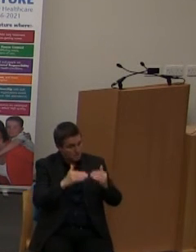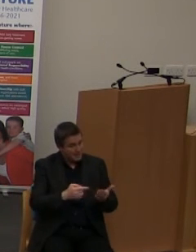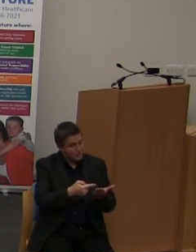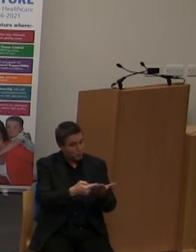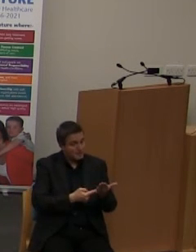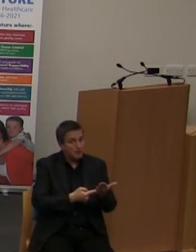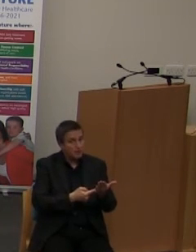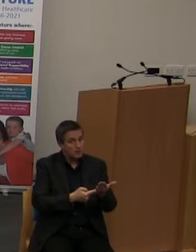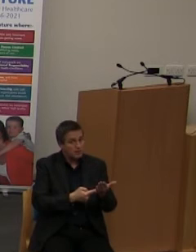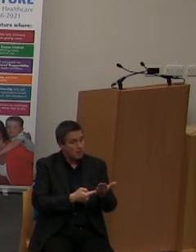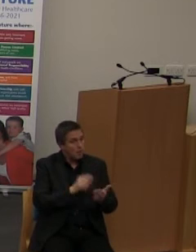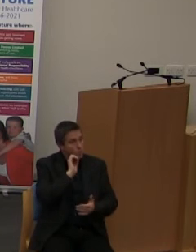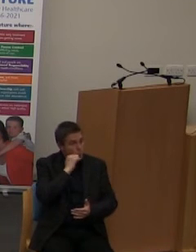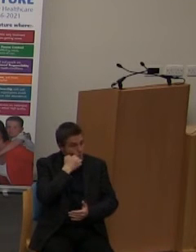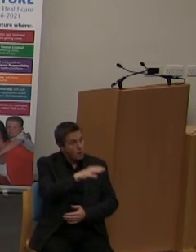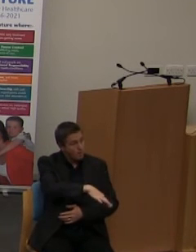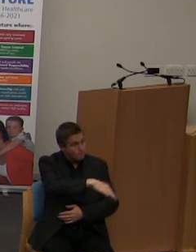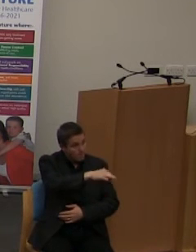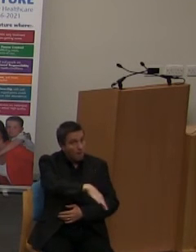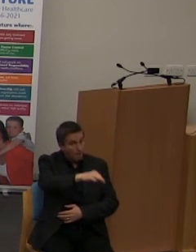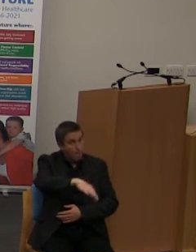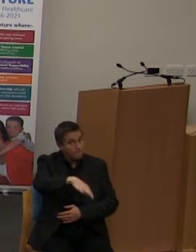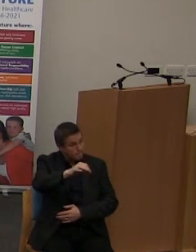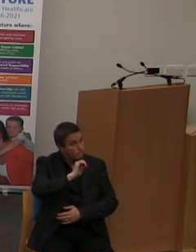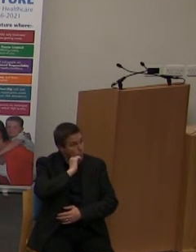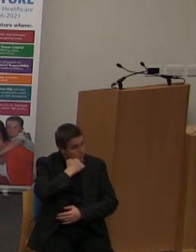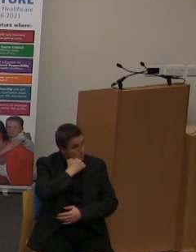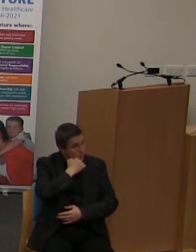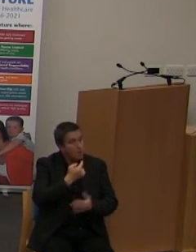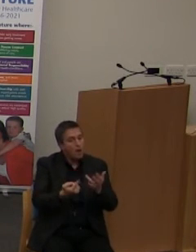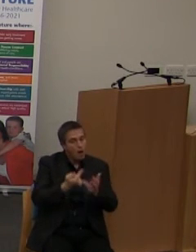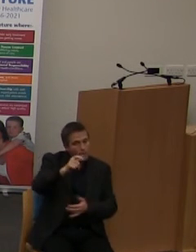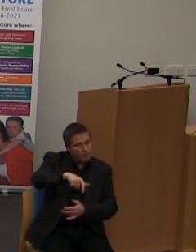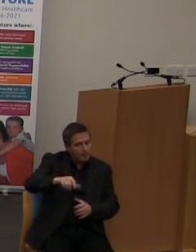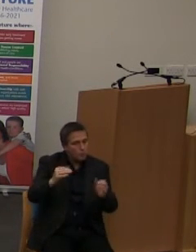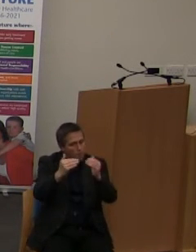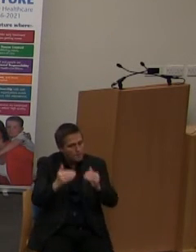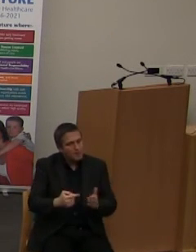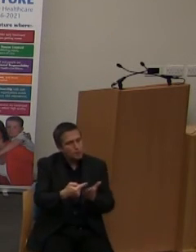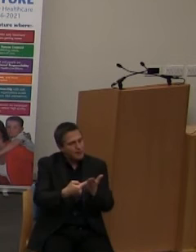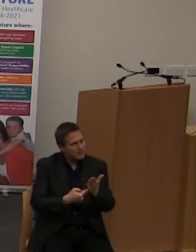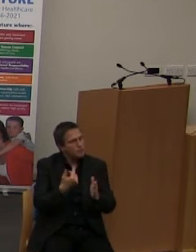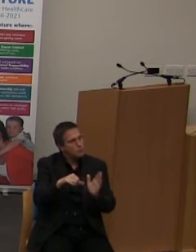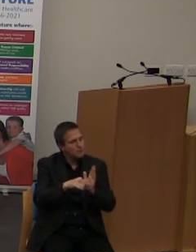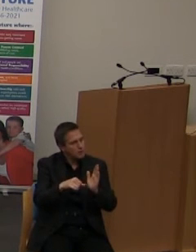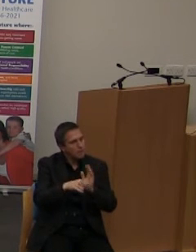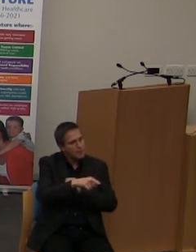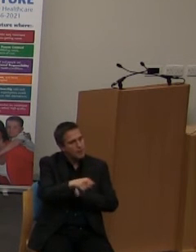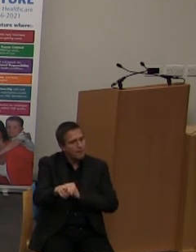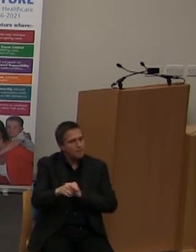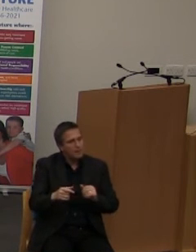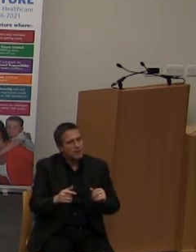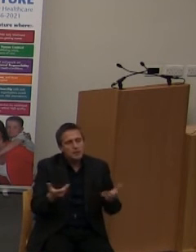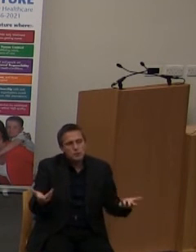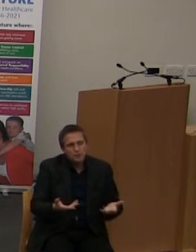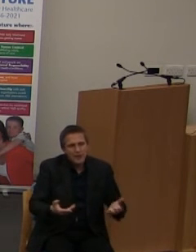ambulance service, then the ambulance service will take them. I think it's those other patients you're describing which is more difficult. It would be difficult for us to commit to that